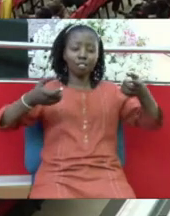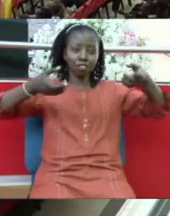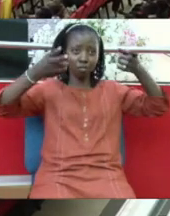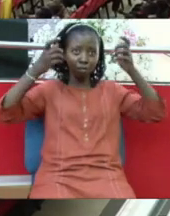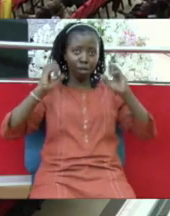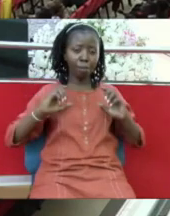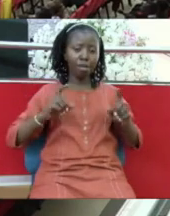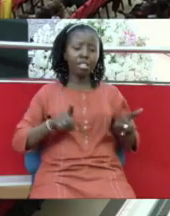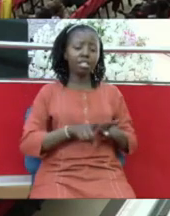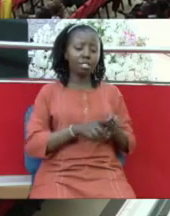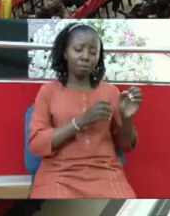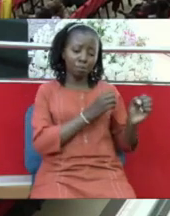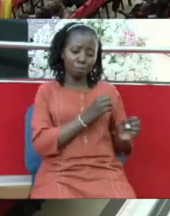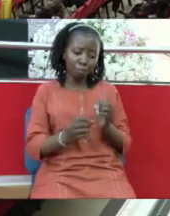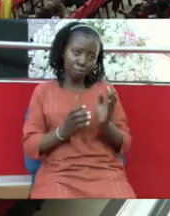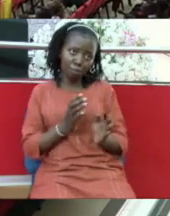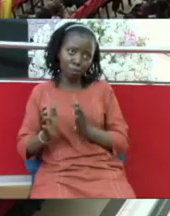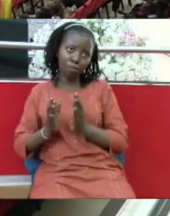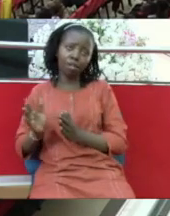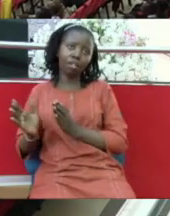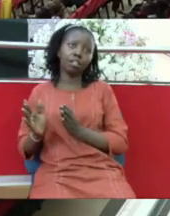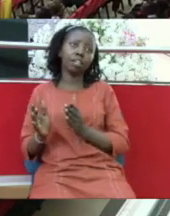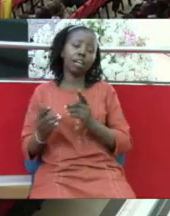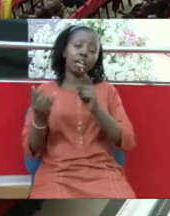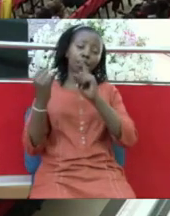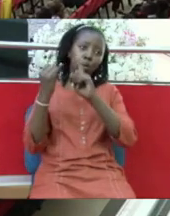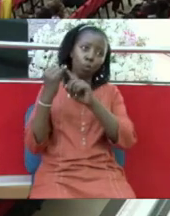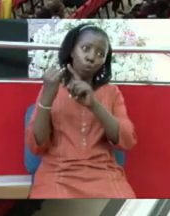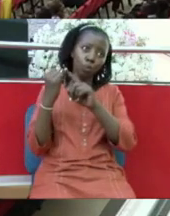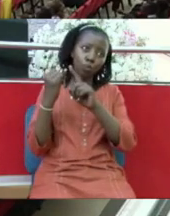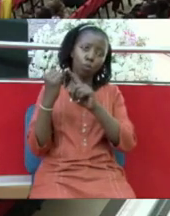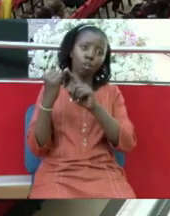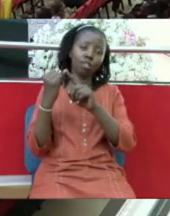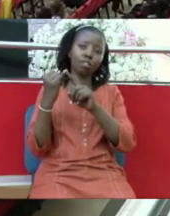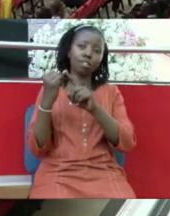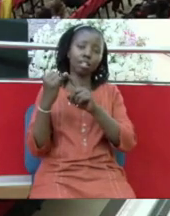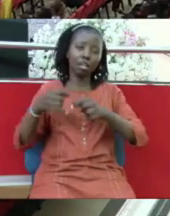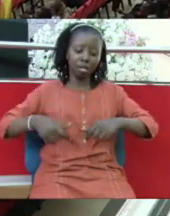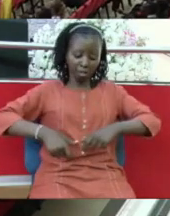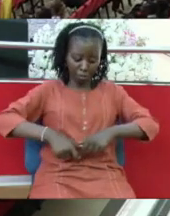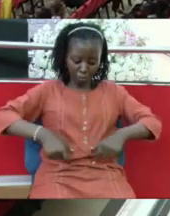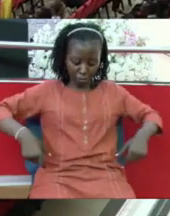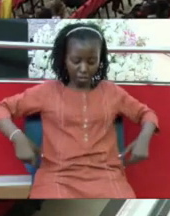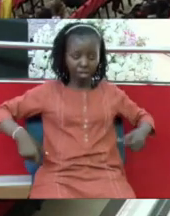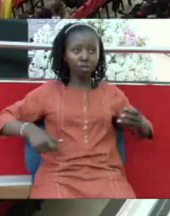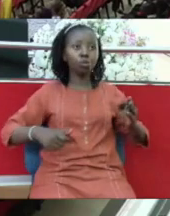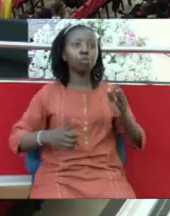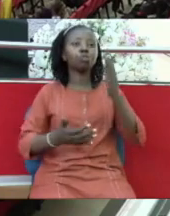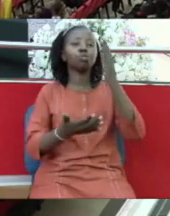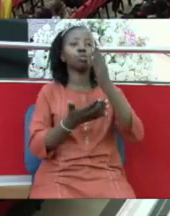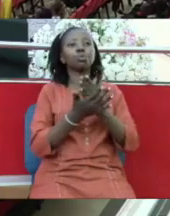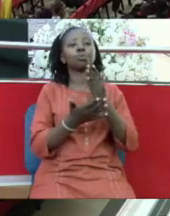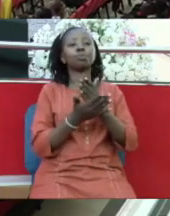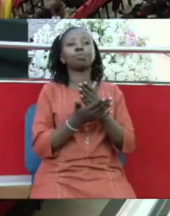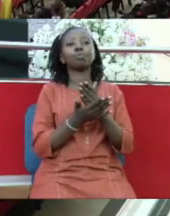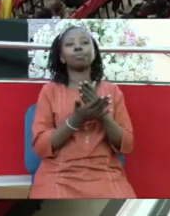prepared. And one of the pieces, the beginning piece, is the belt of truth.